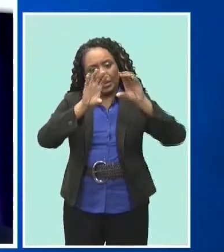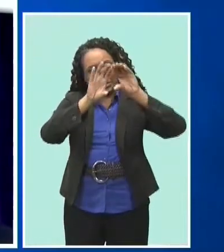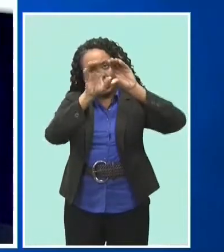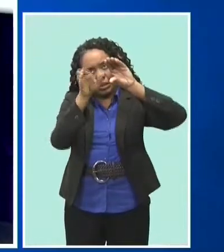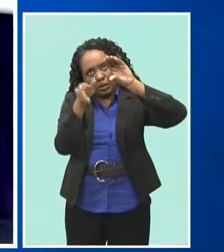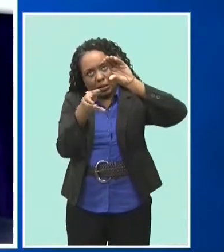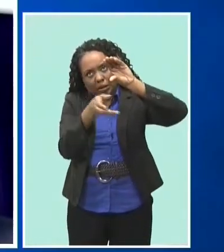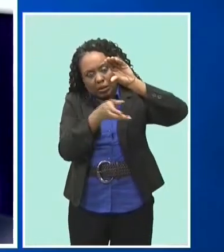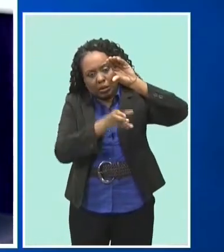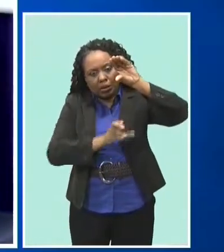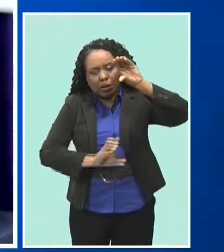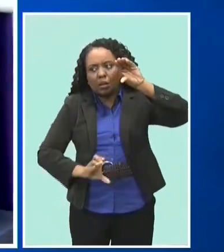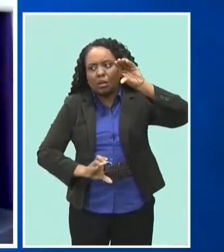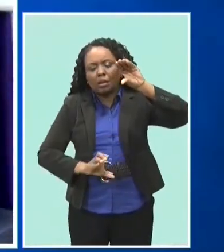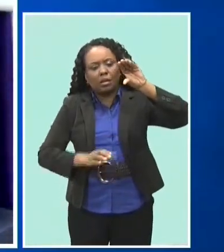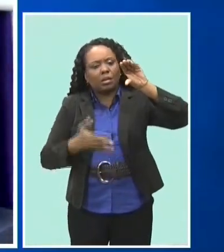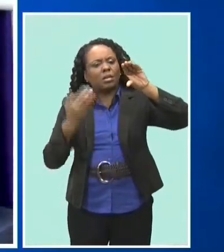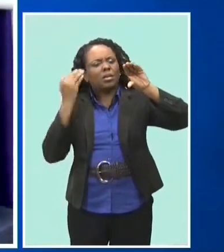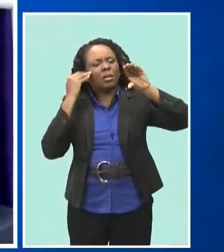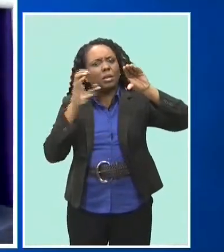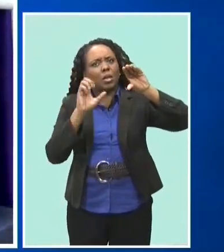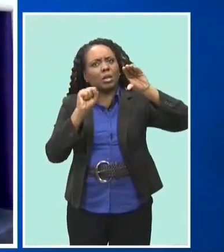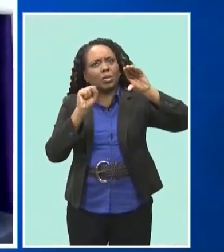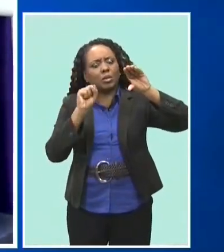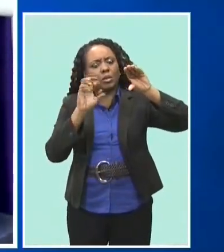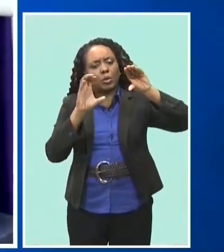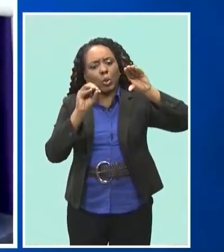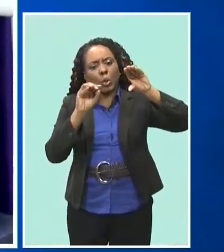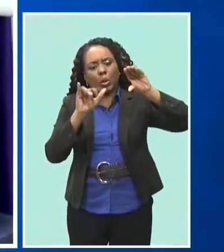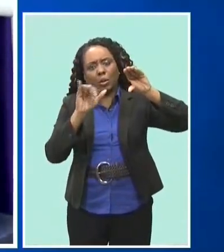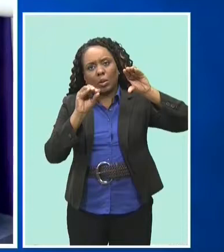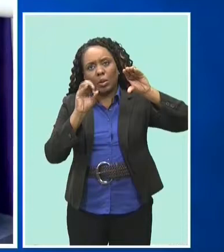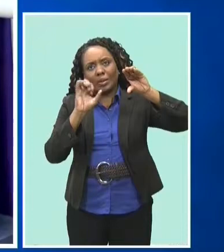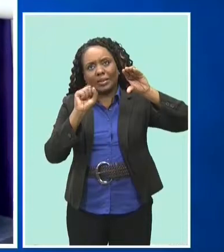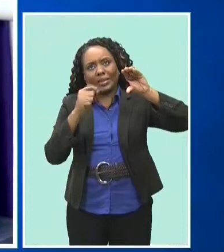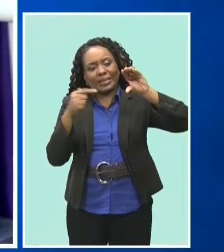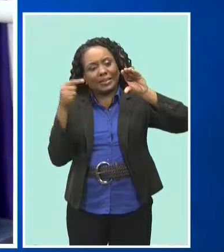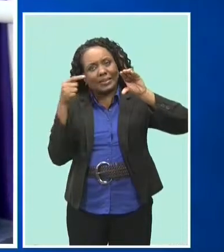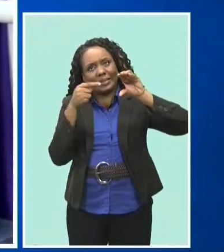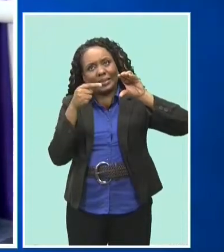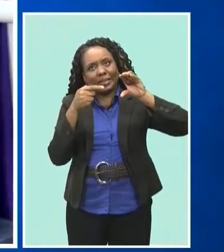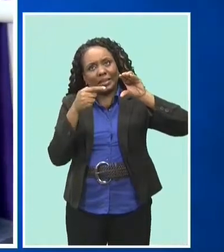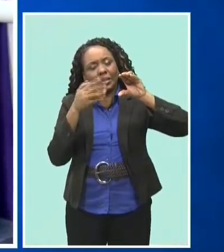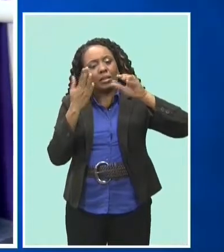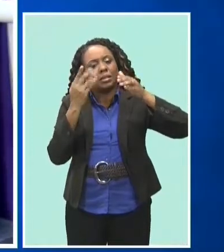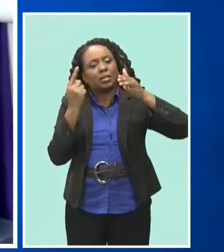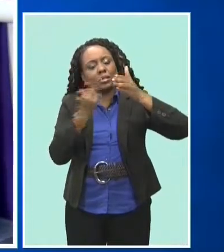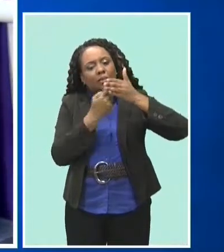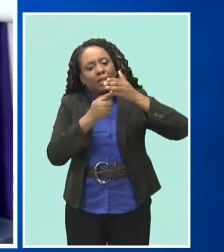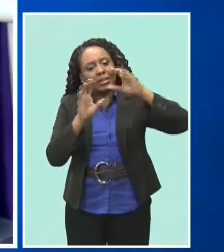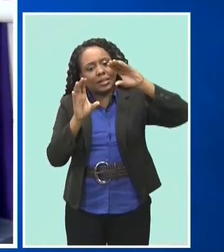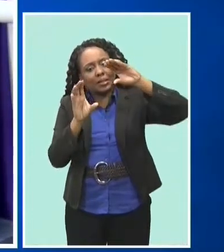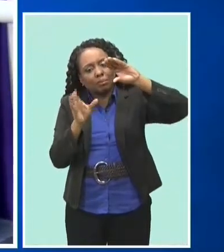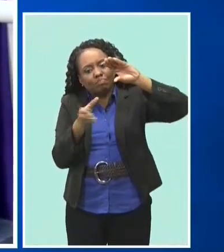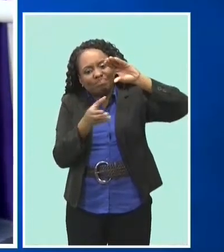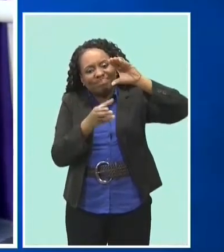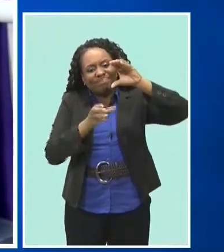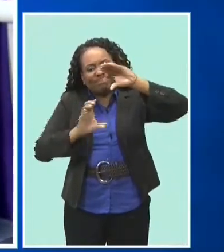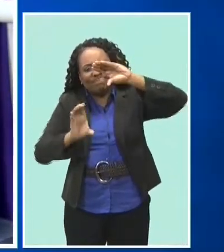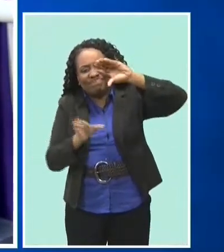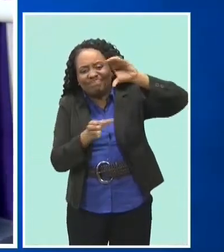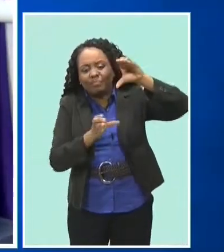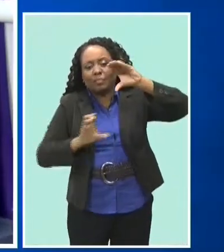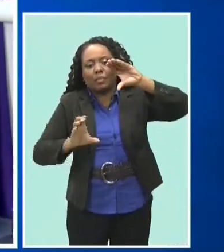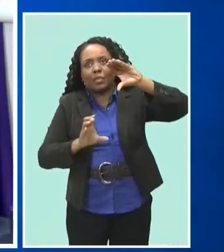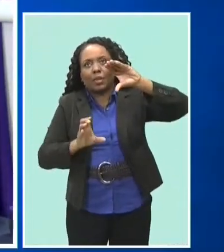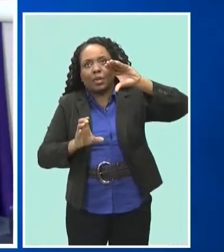is a sideways curvature of the spine like this, and there's some rotation. But kyphosis is more